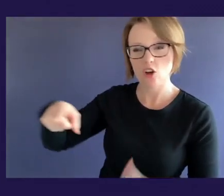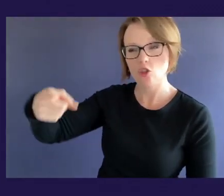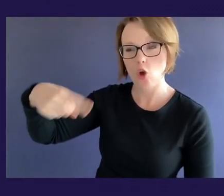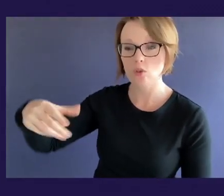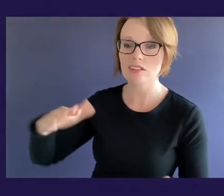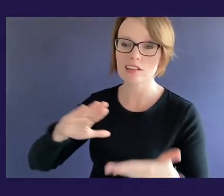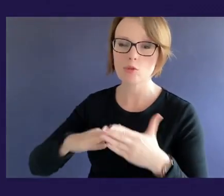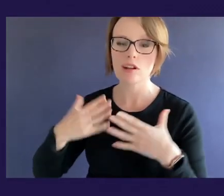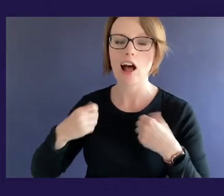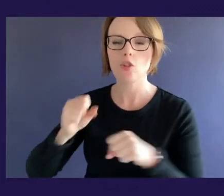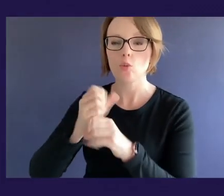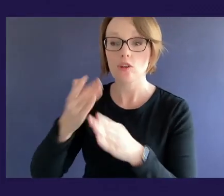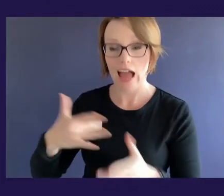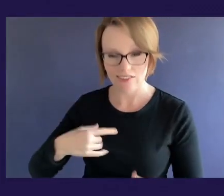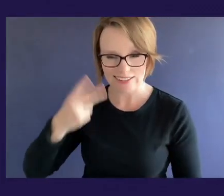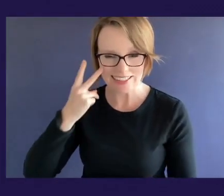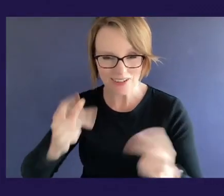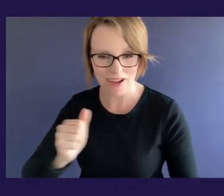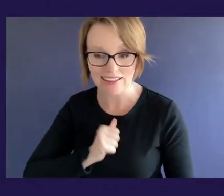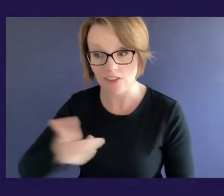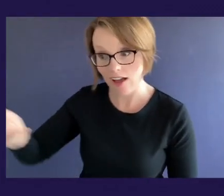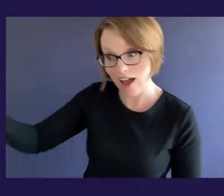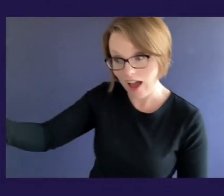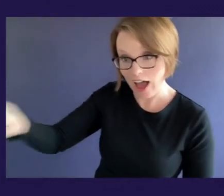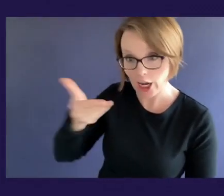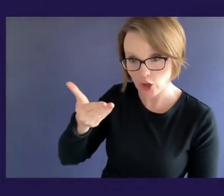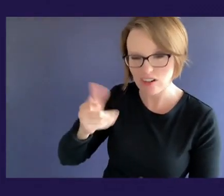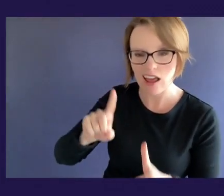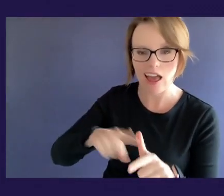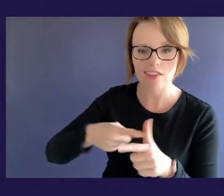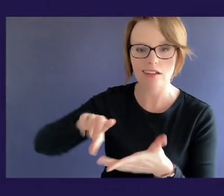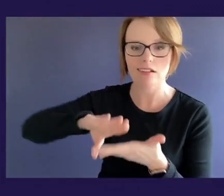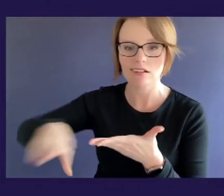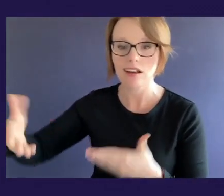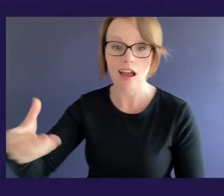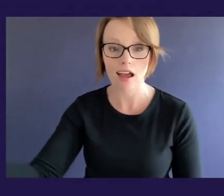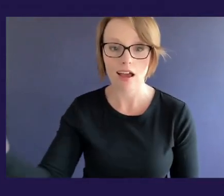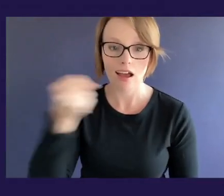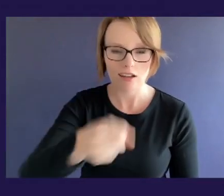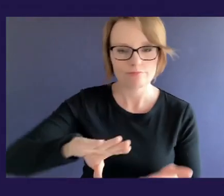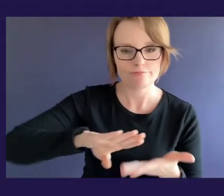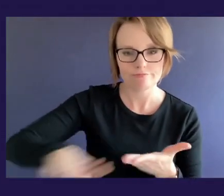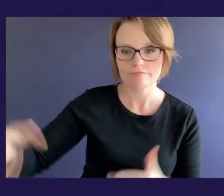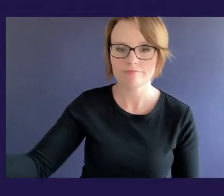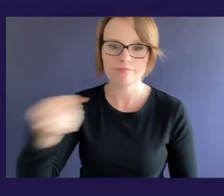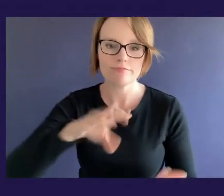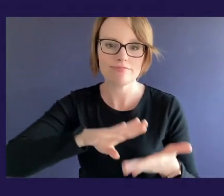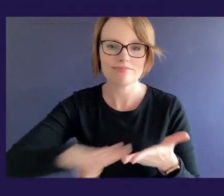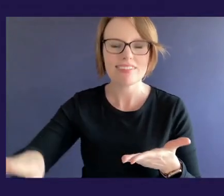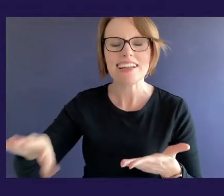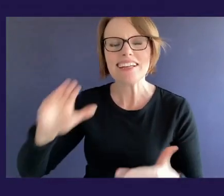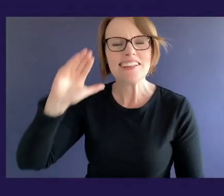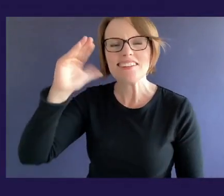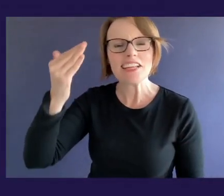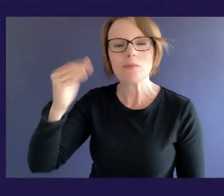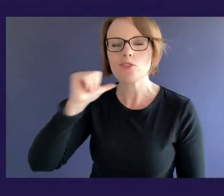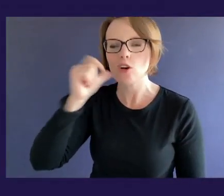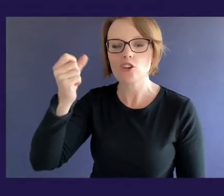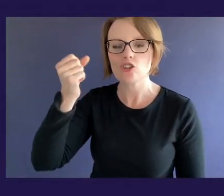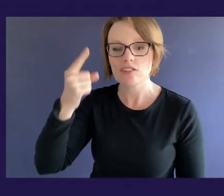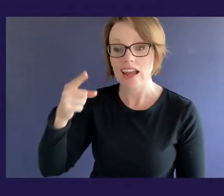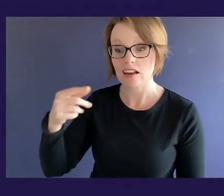go through the pandemic without the understanding that we need them throughout the whole multi-year